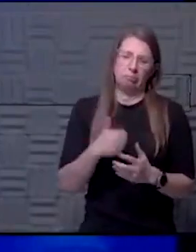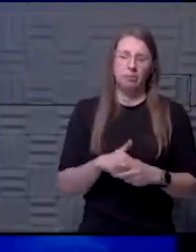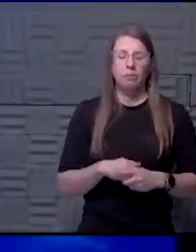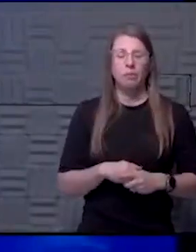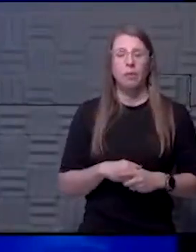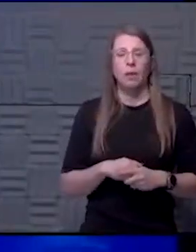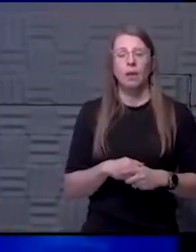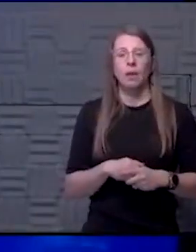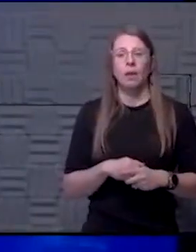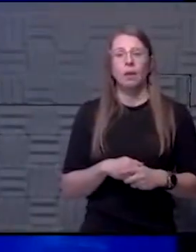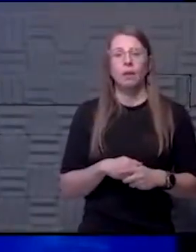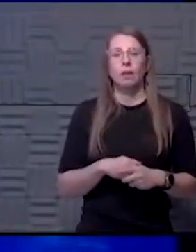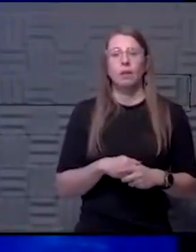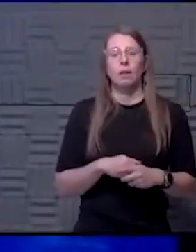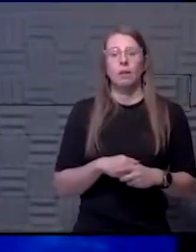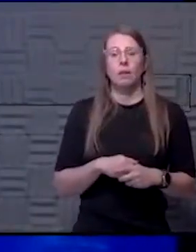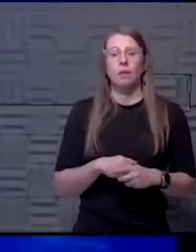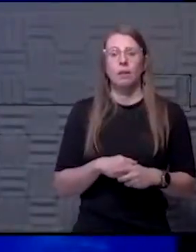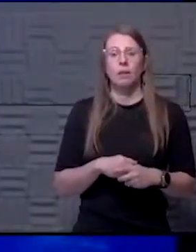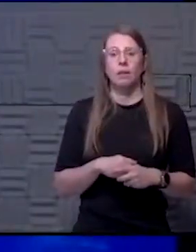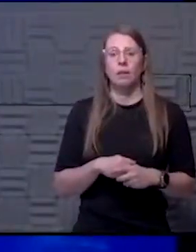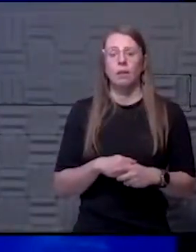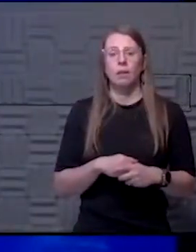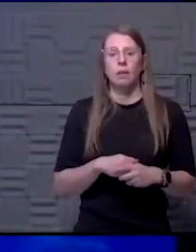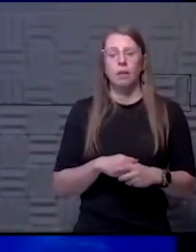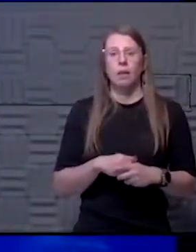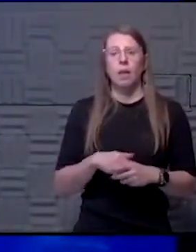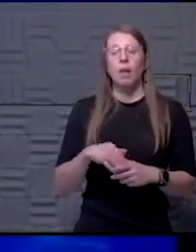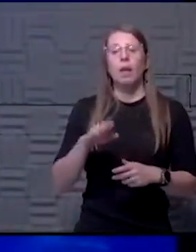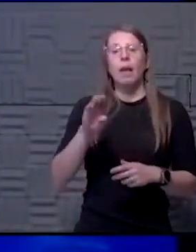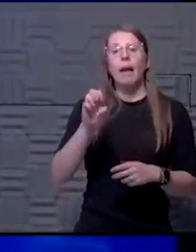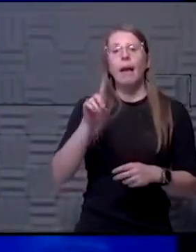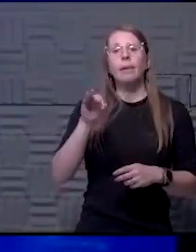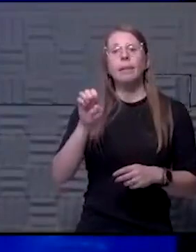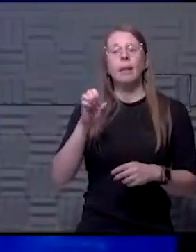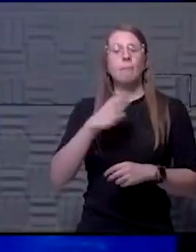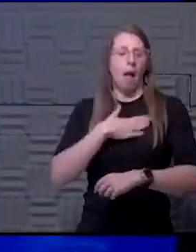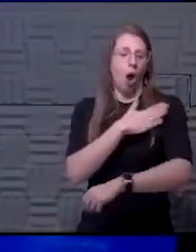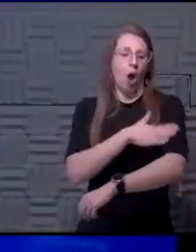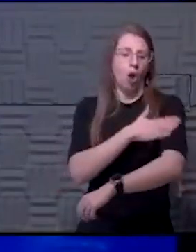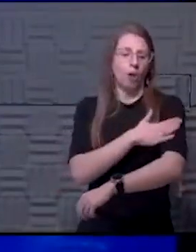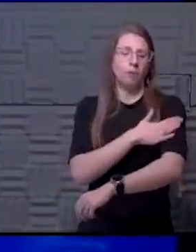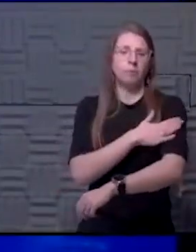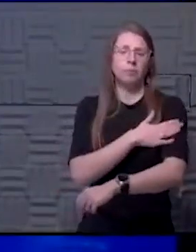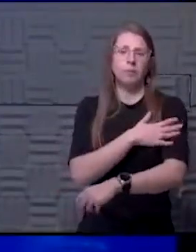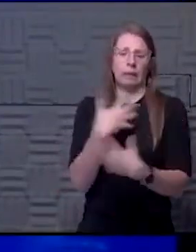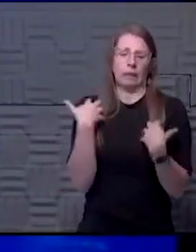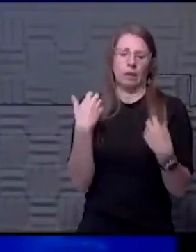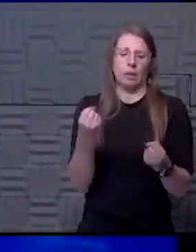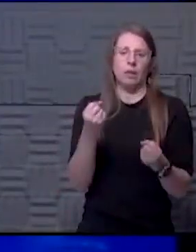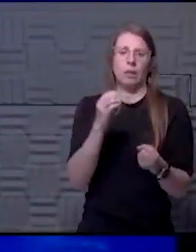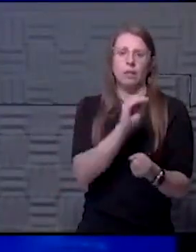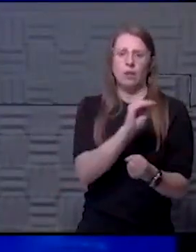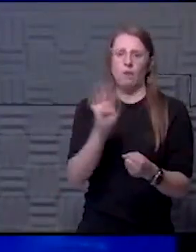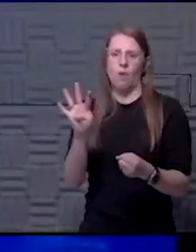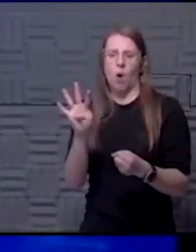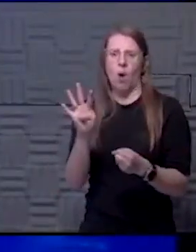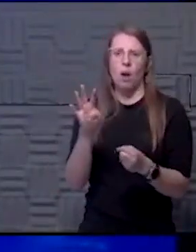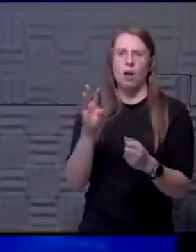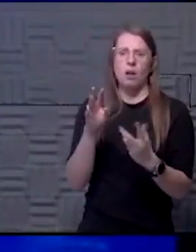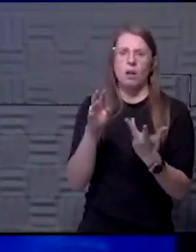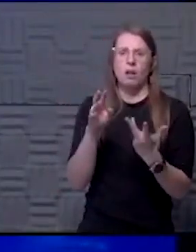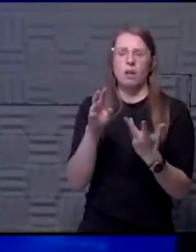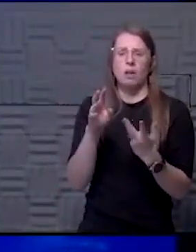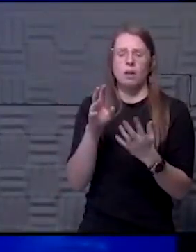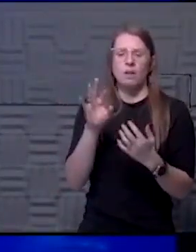and just in case Patrick can't go, just a shout out to Andrew. Andy, my arm's healed. I'm ready to go. Don't let my 0 for 4 with 2 interception performance